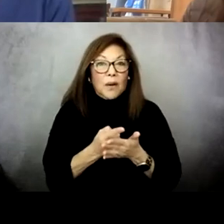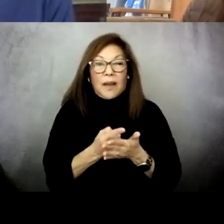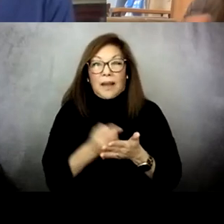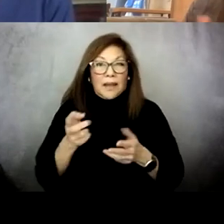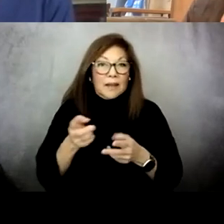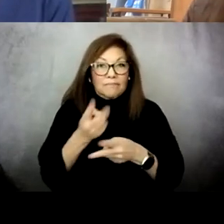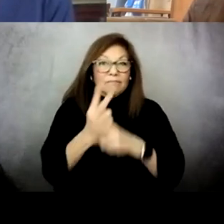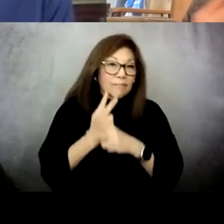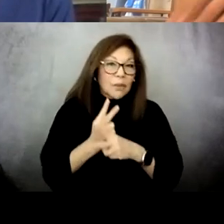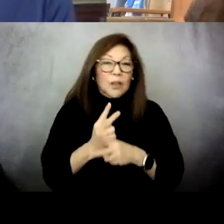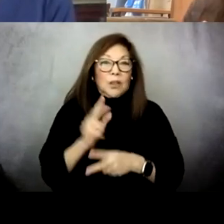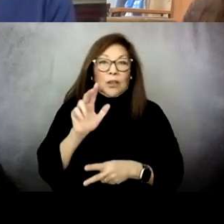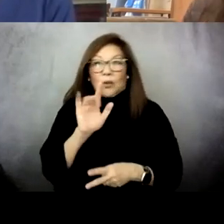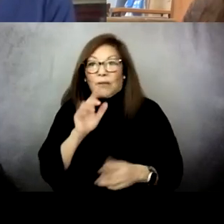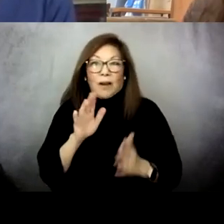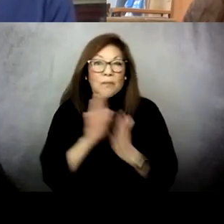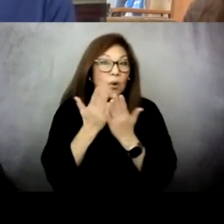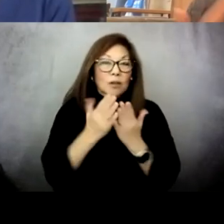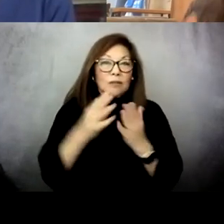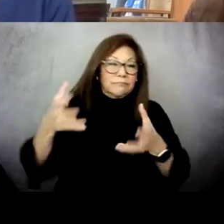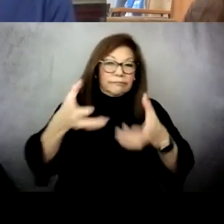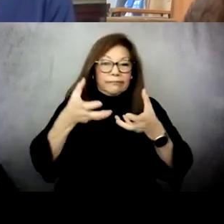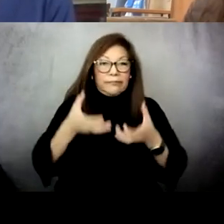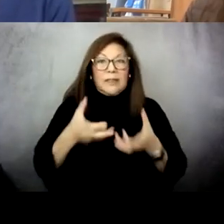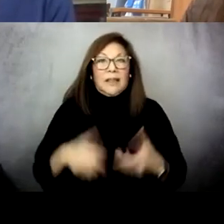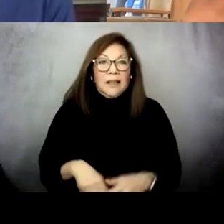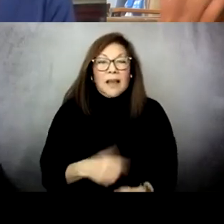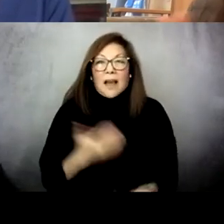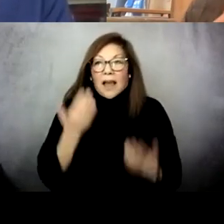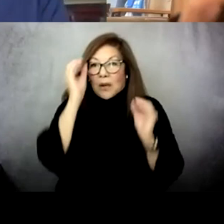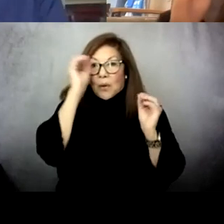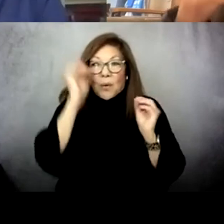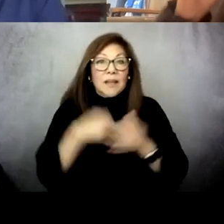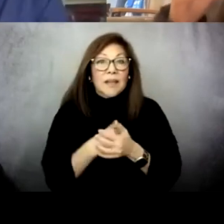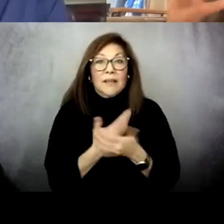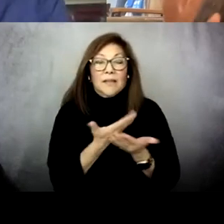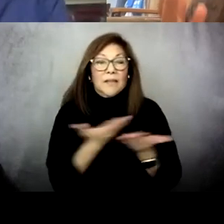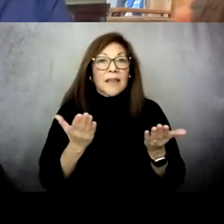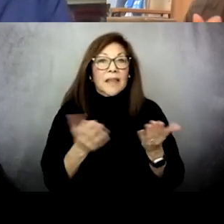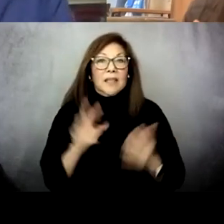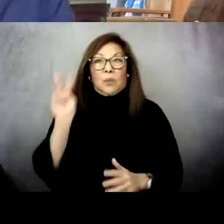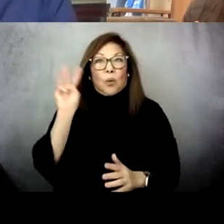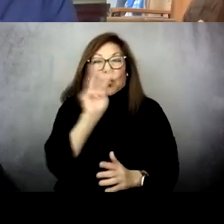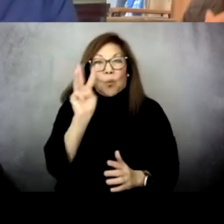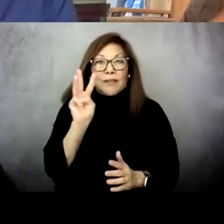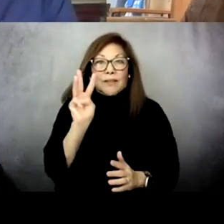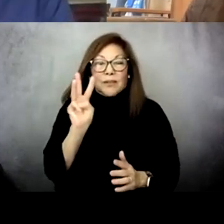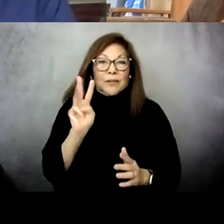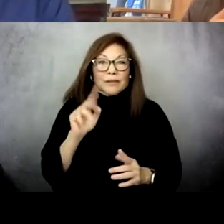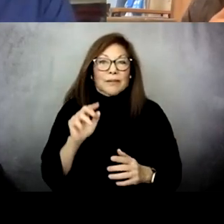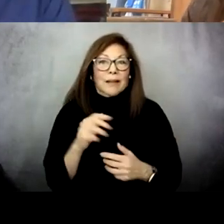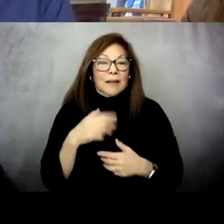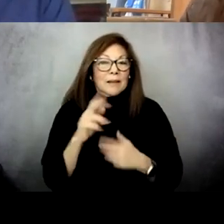books at a time. Like, I didn't know anything about the significance of Agatha Christie or any of those kind of Western canon people